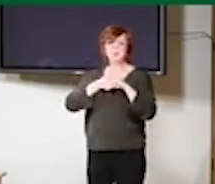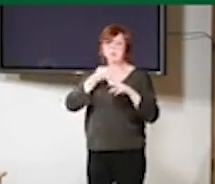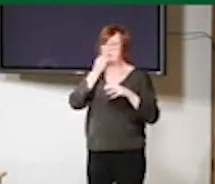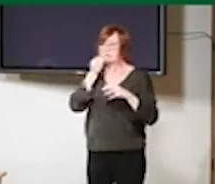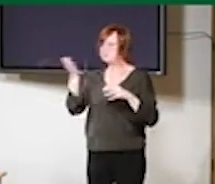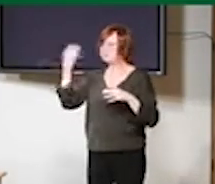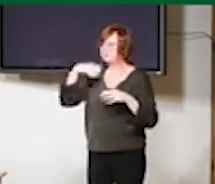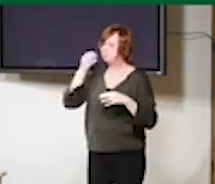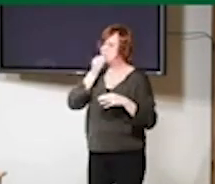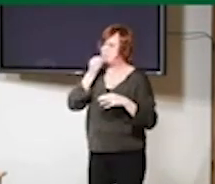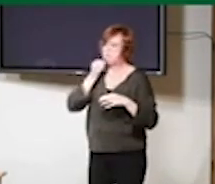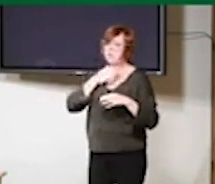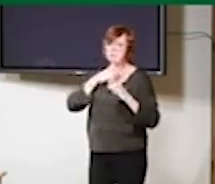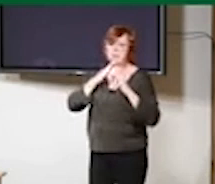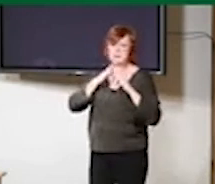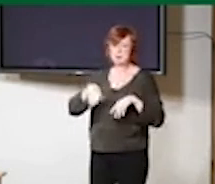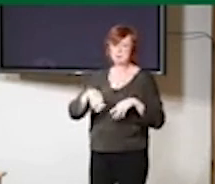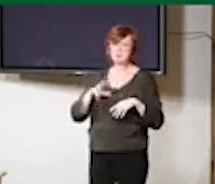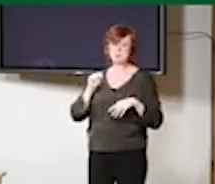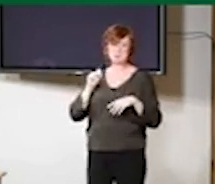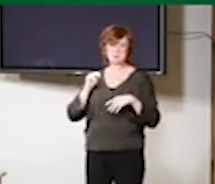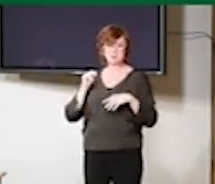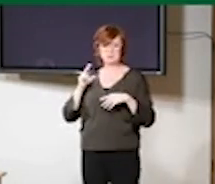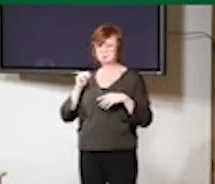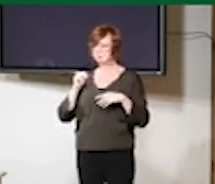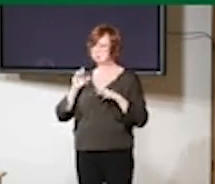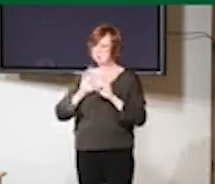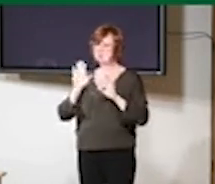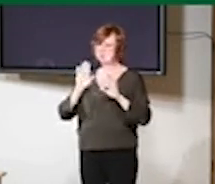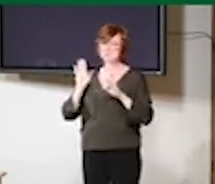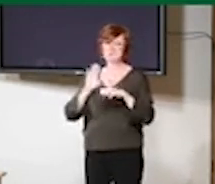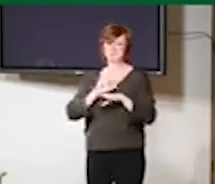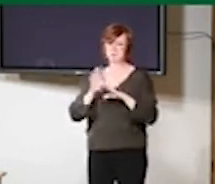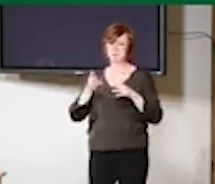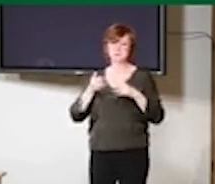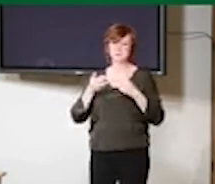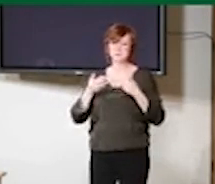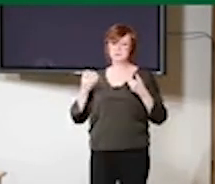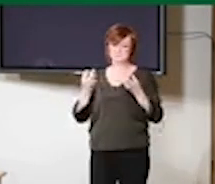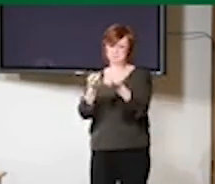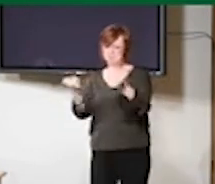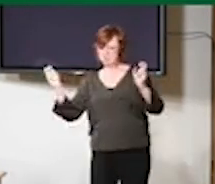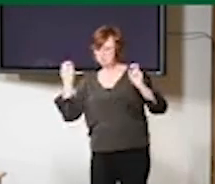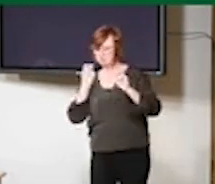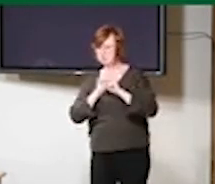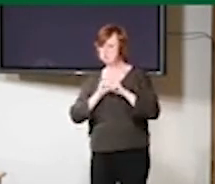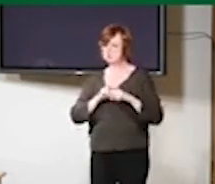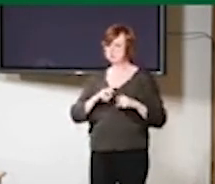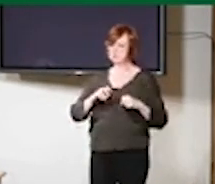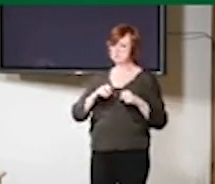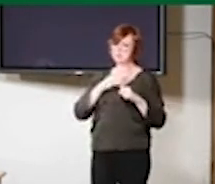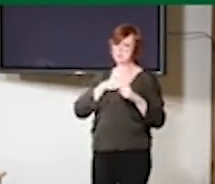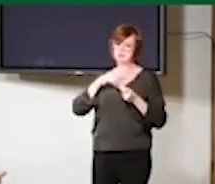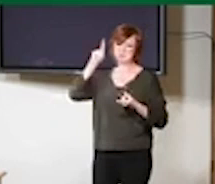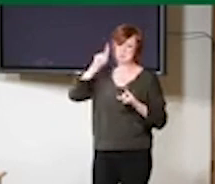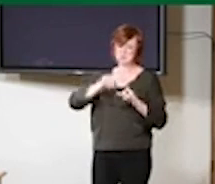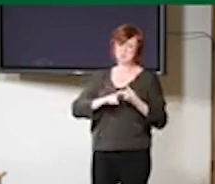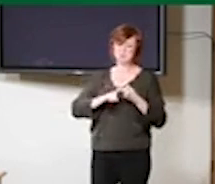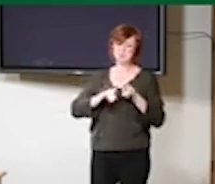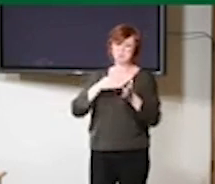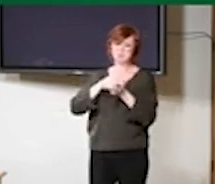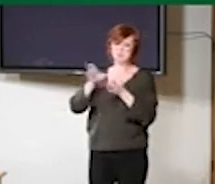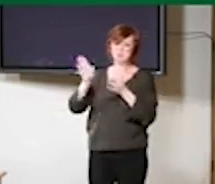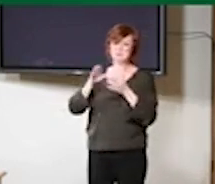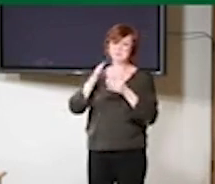often meet over meals, but this is not the time. And I think if we can sustain this over the next few weeks, that will be